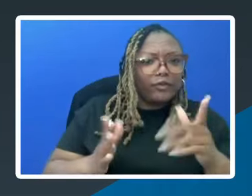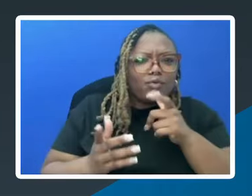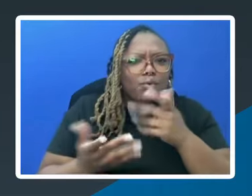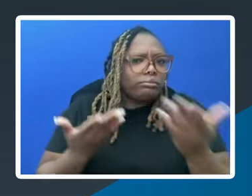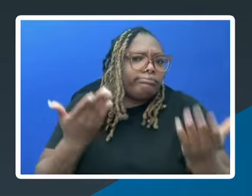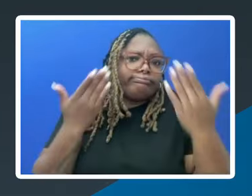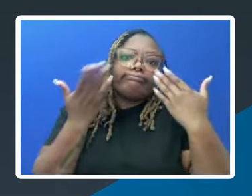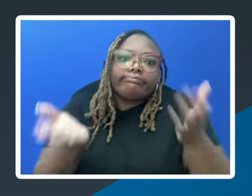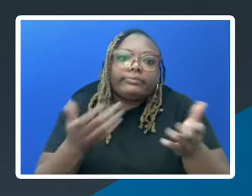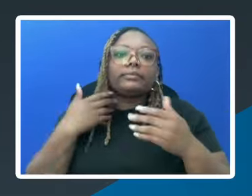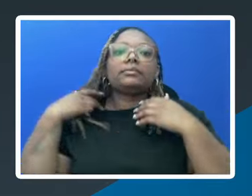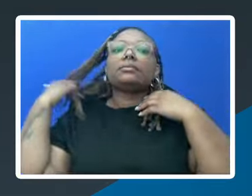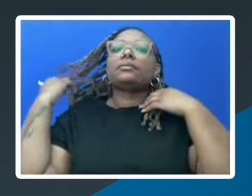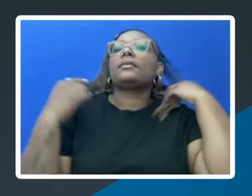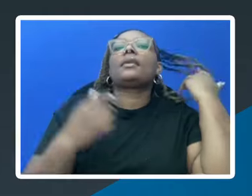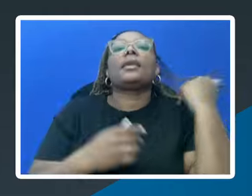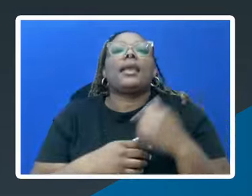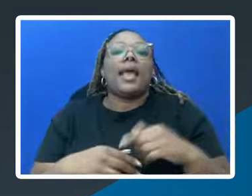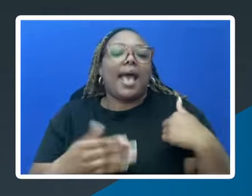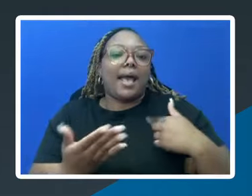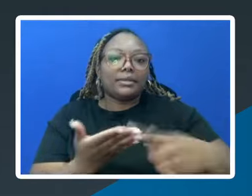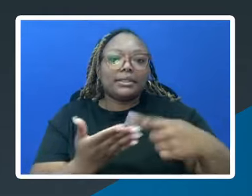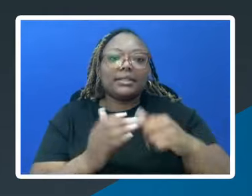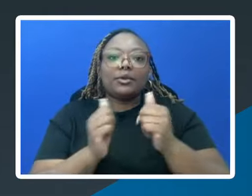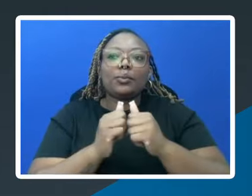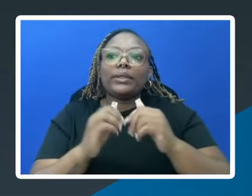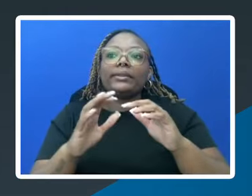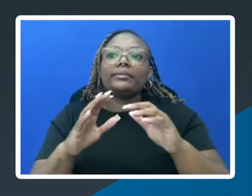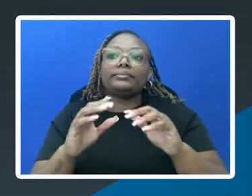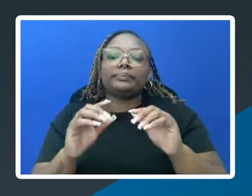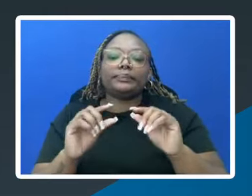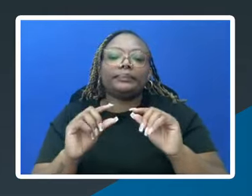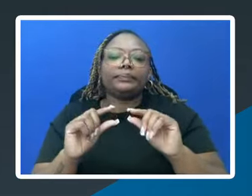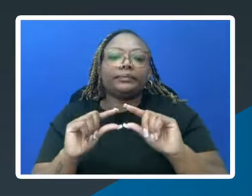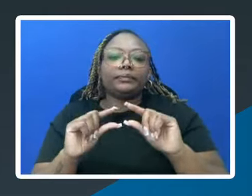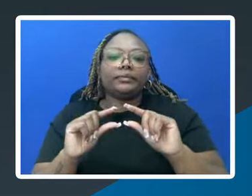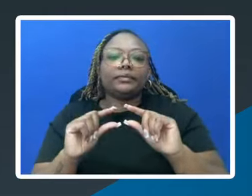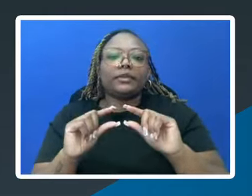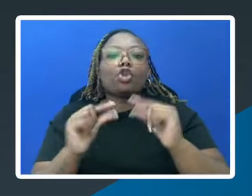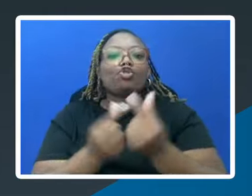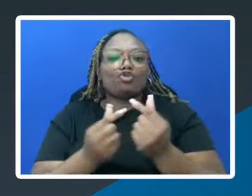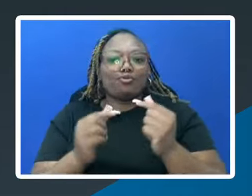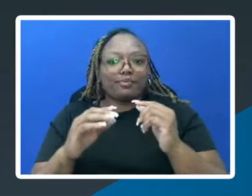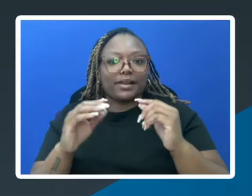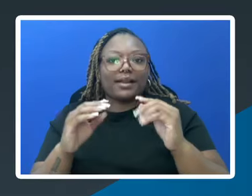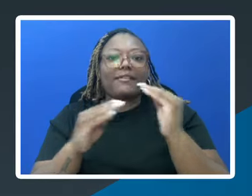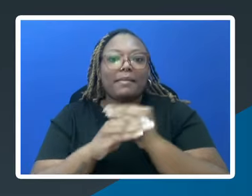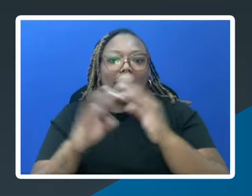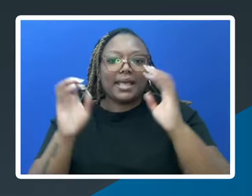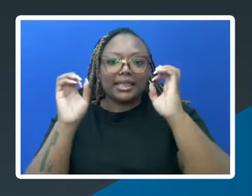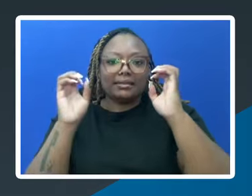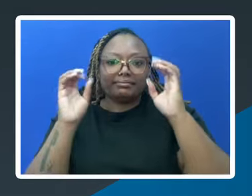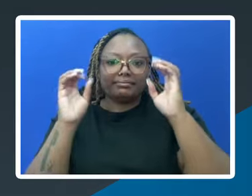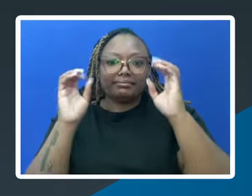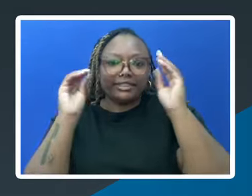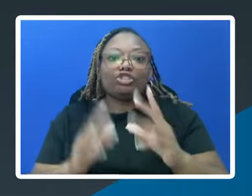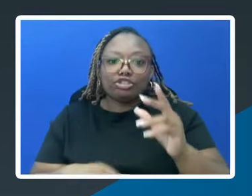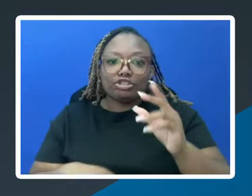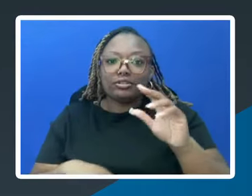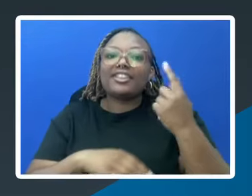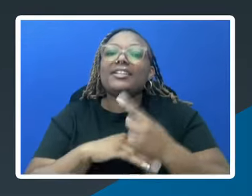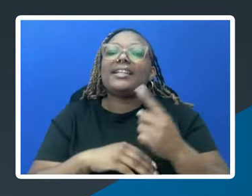I was talking with a group of math educators the other day, and they said, it's so funny to see educators grappling